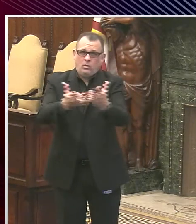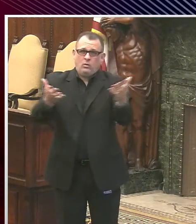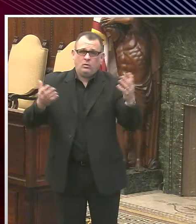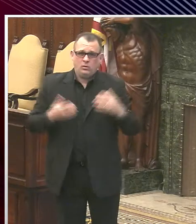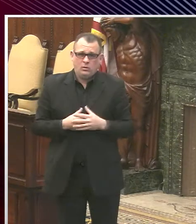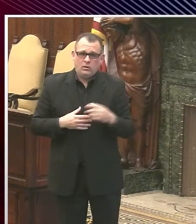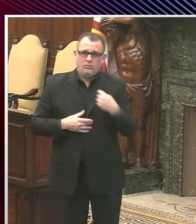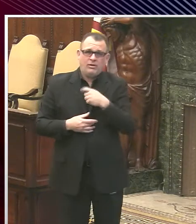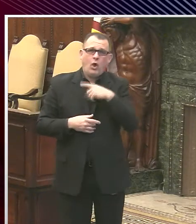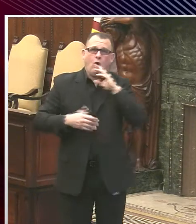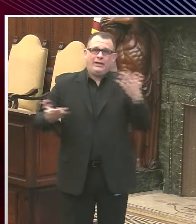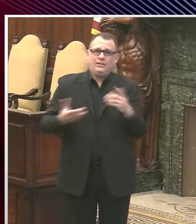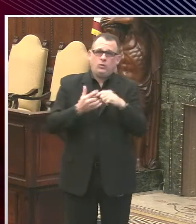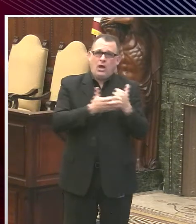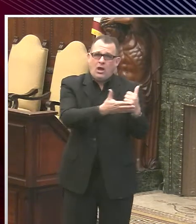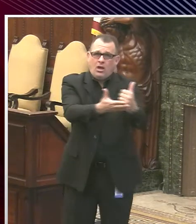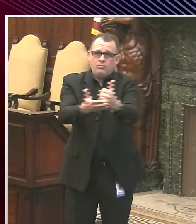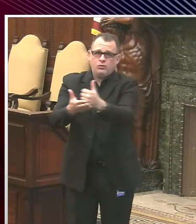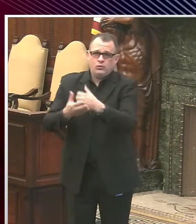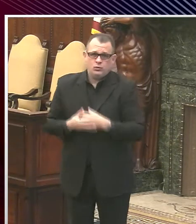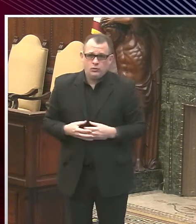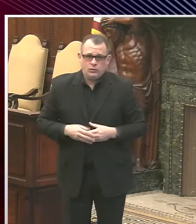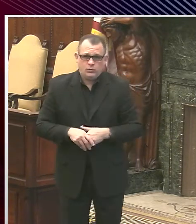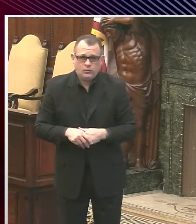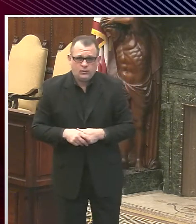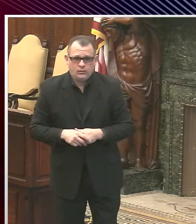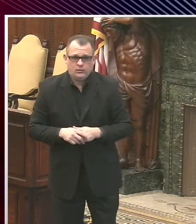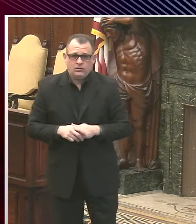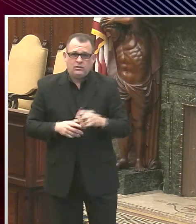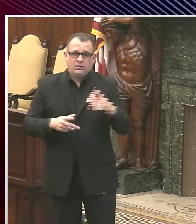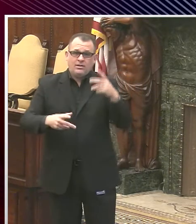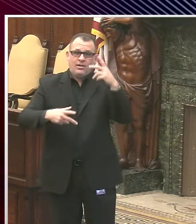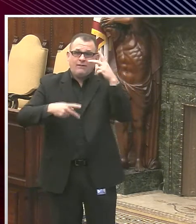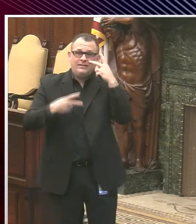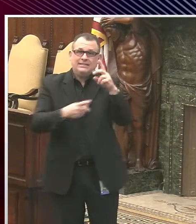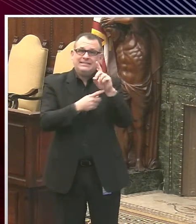here to help. So visit